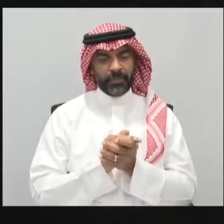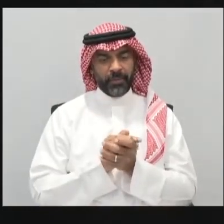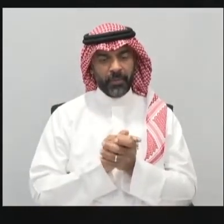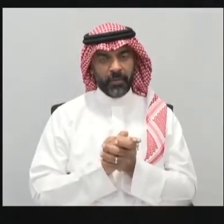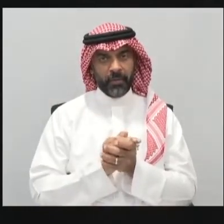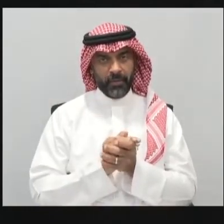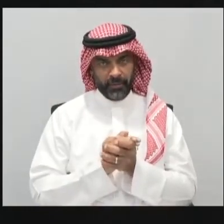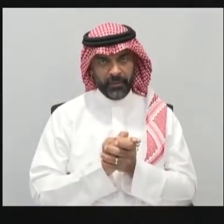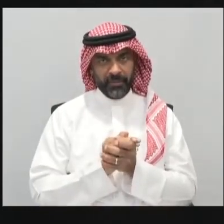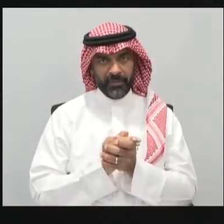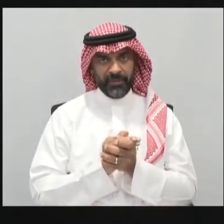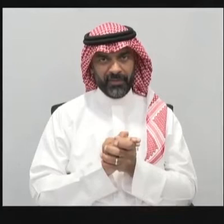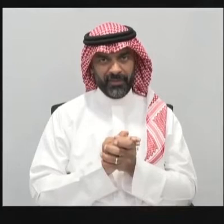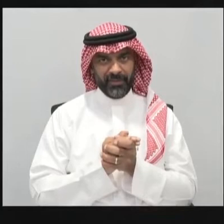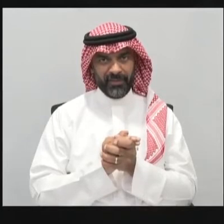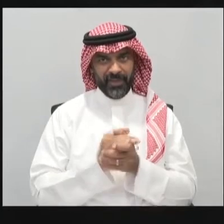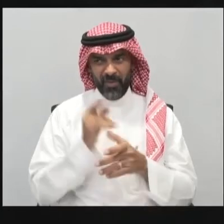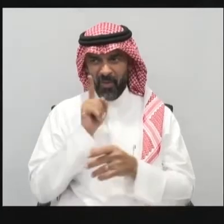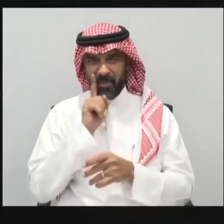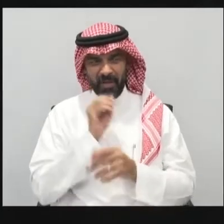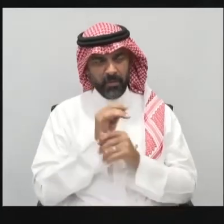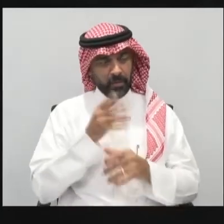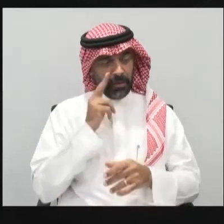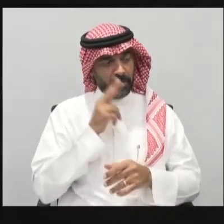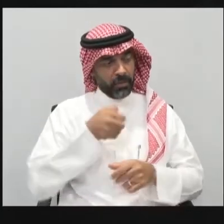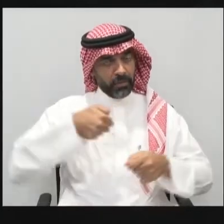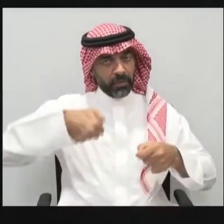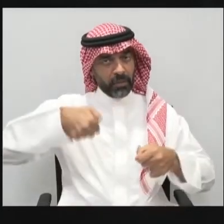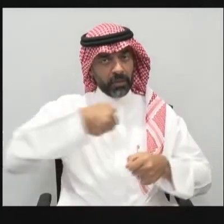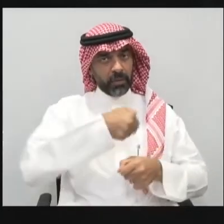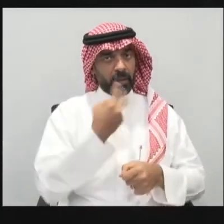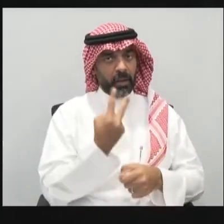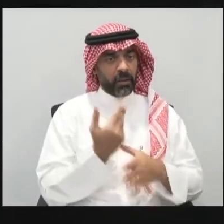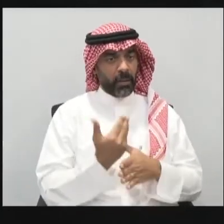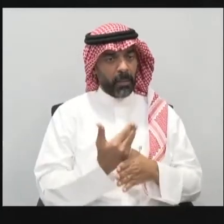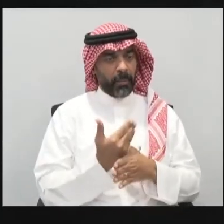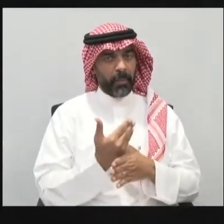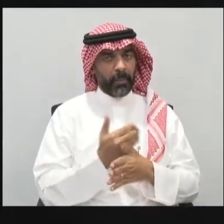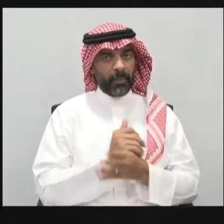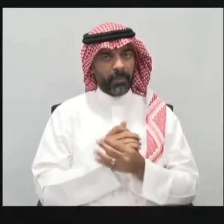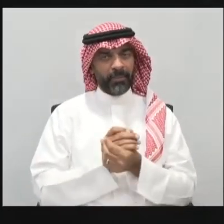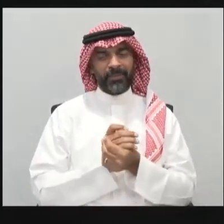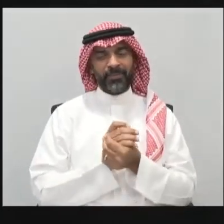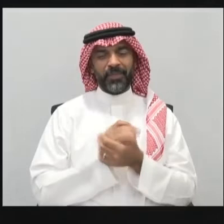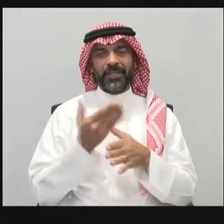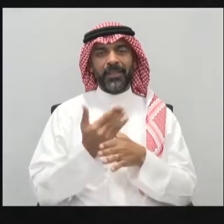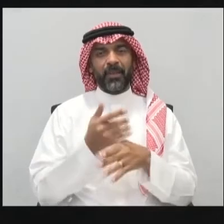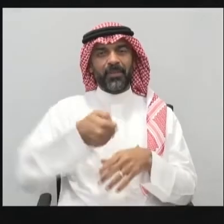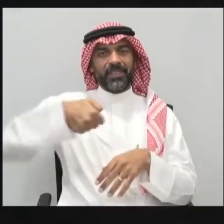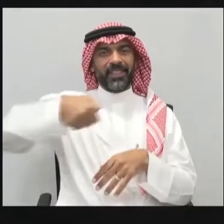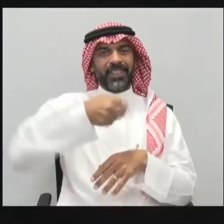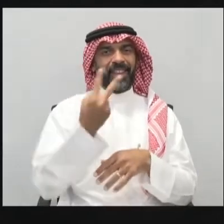go just fine. What did she do? She has 2 bags. Why did she have 2 bags?